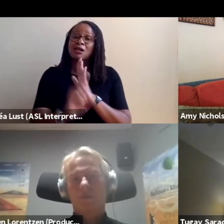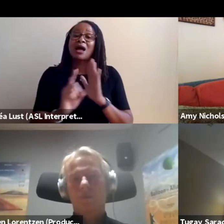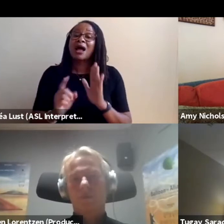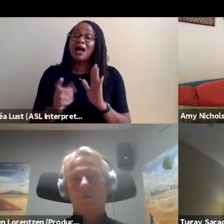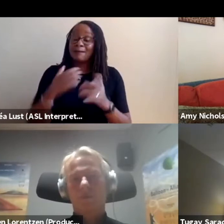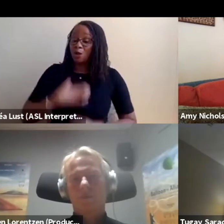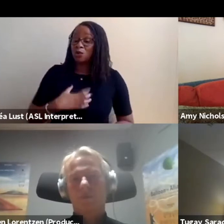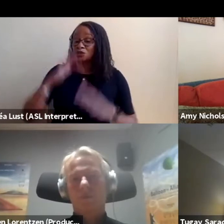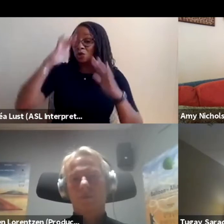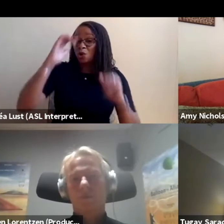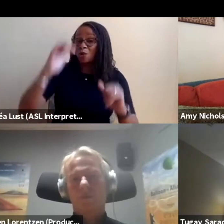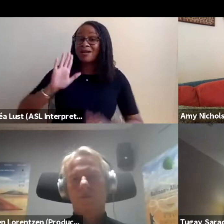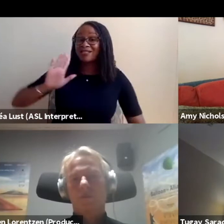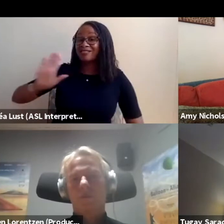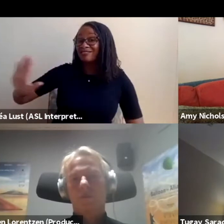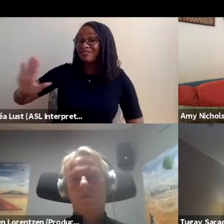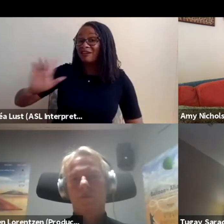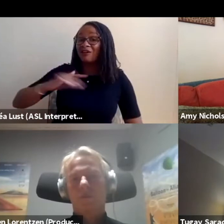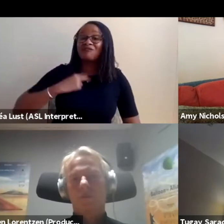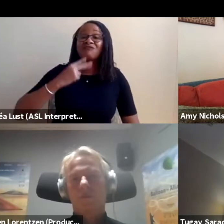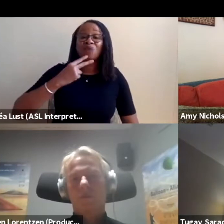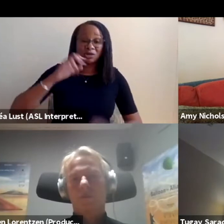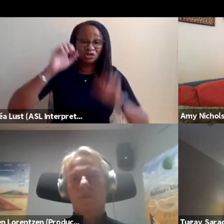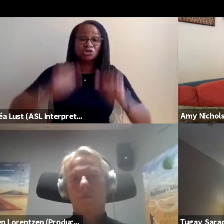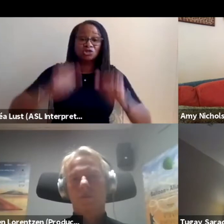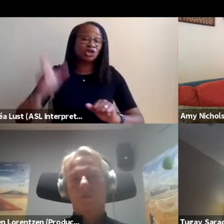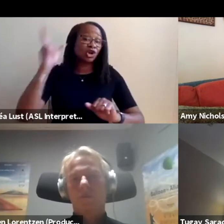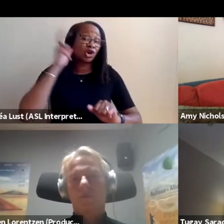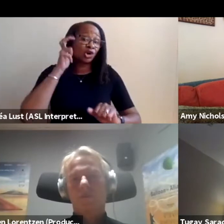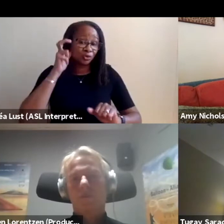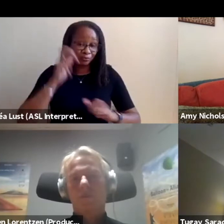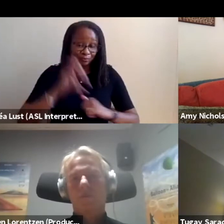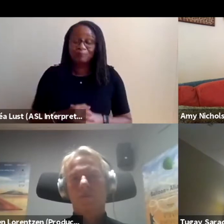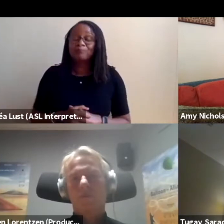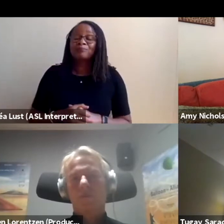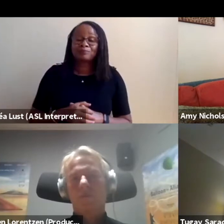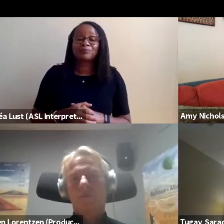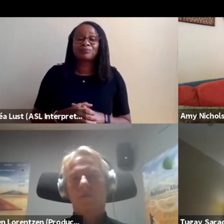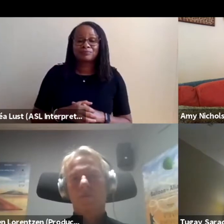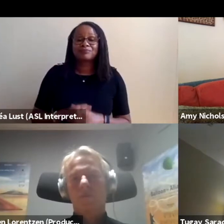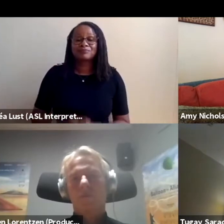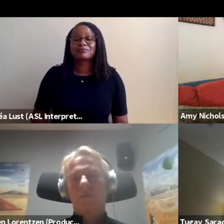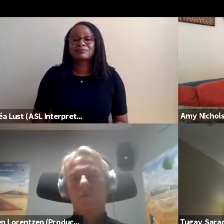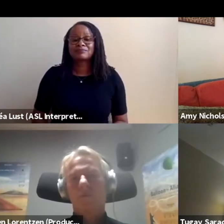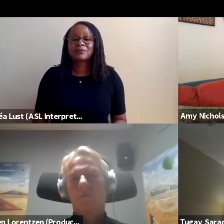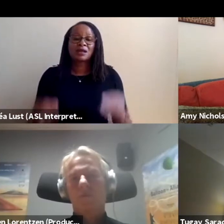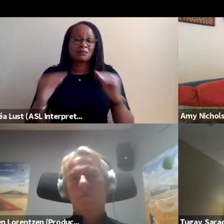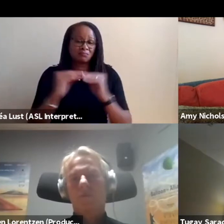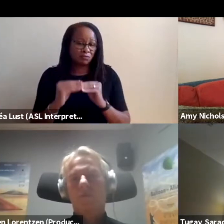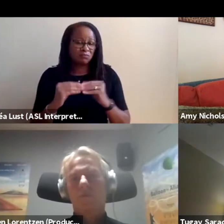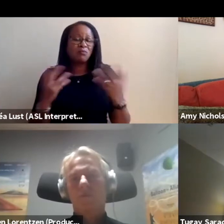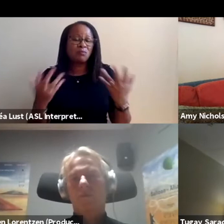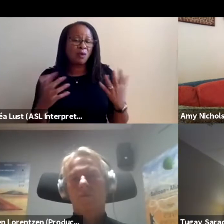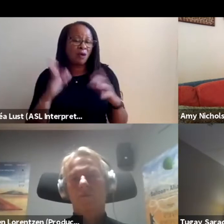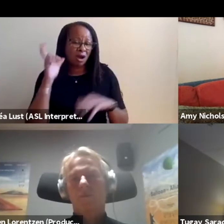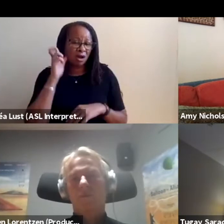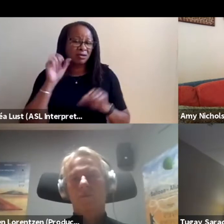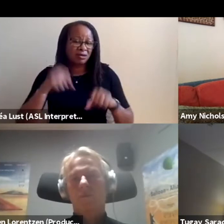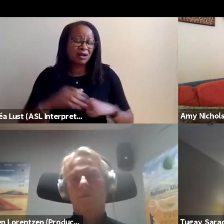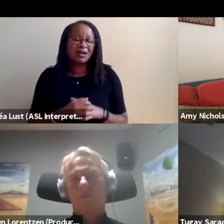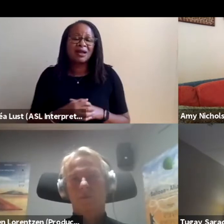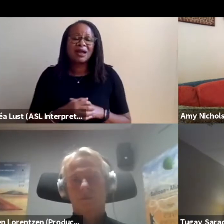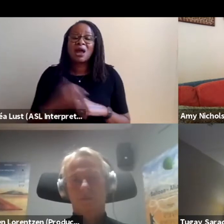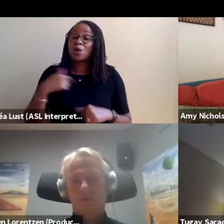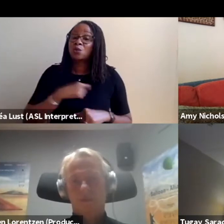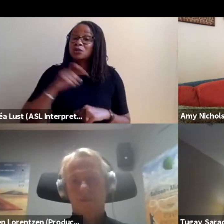should be here, people should hear their voice more, and we should give